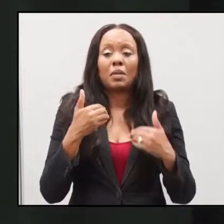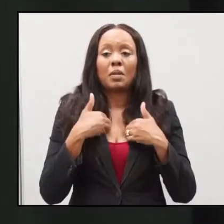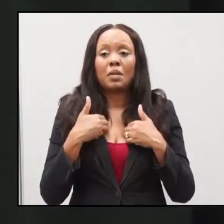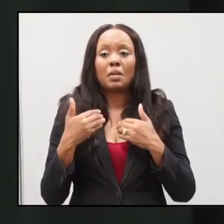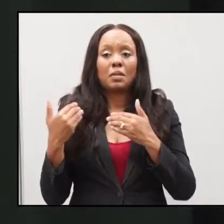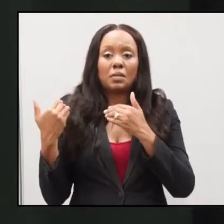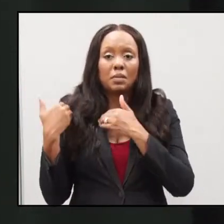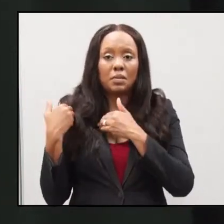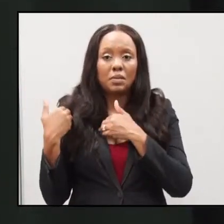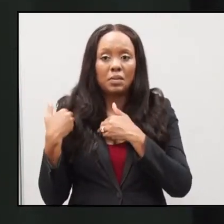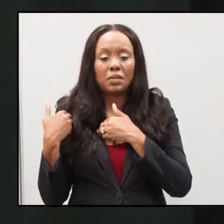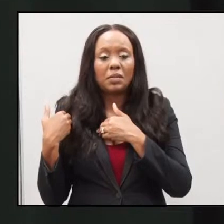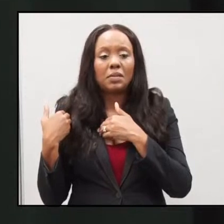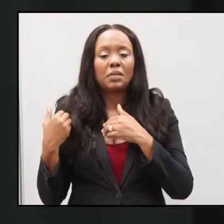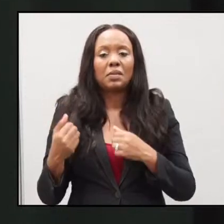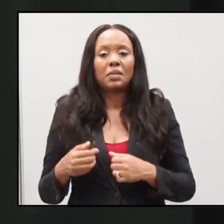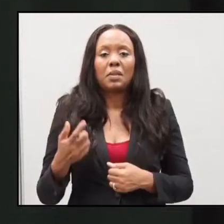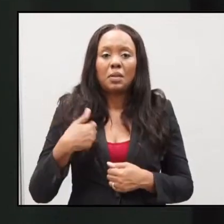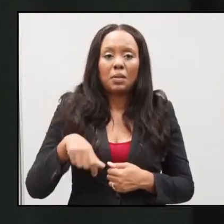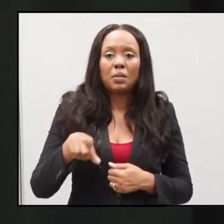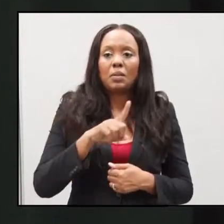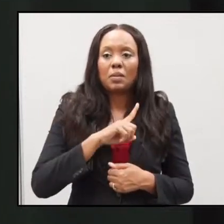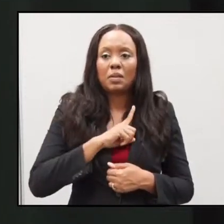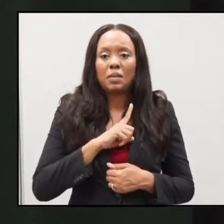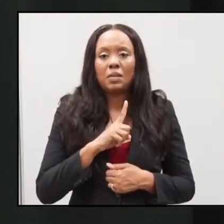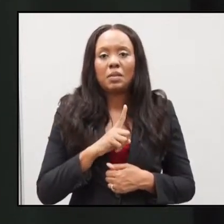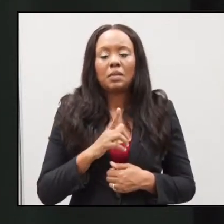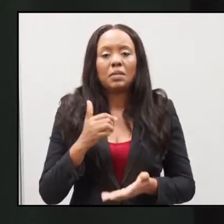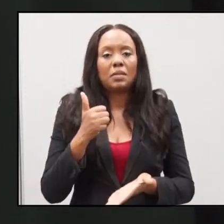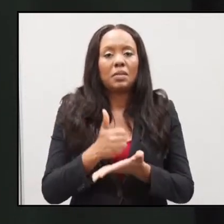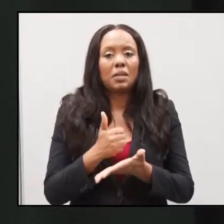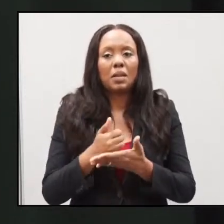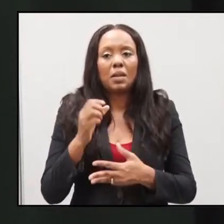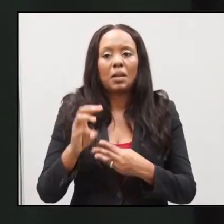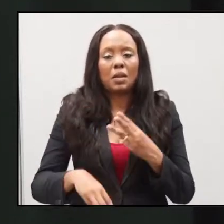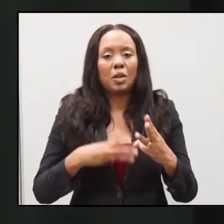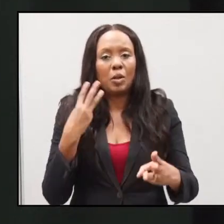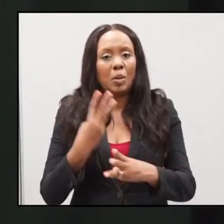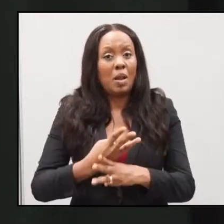as a nation to help the world understand